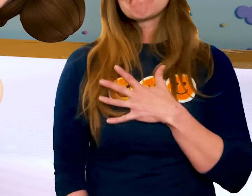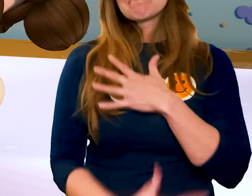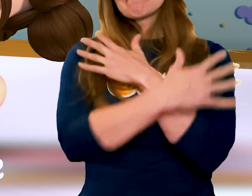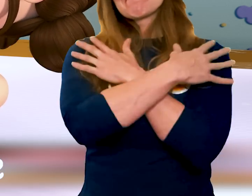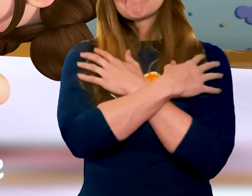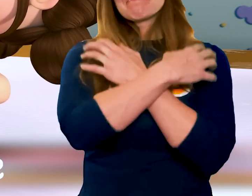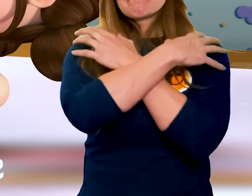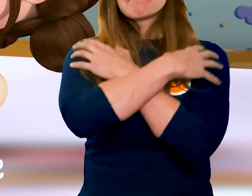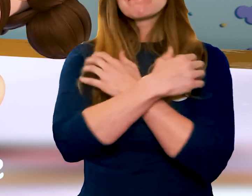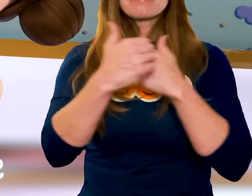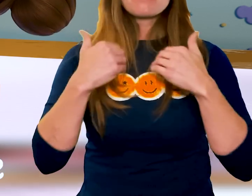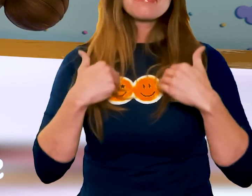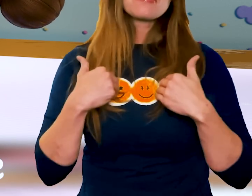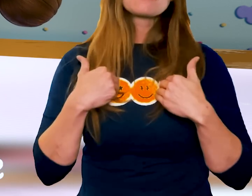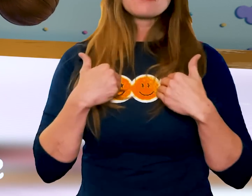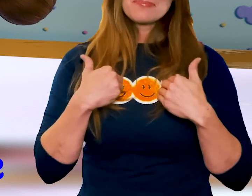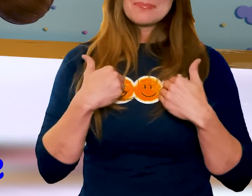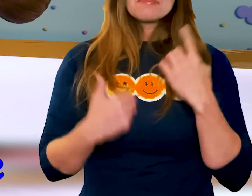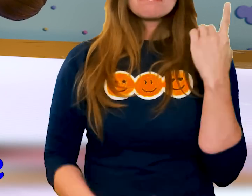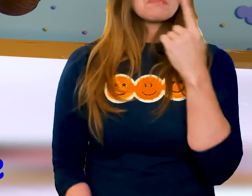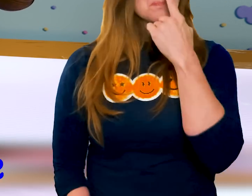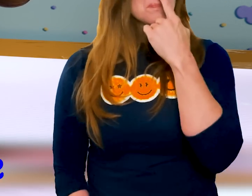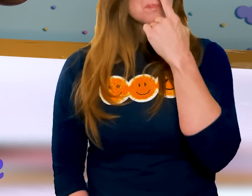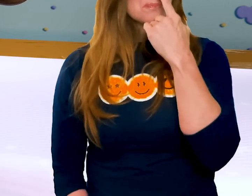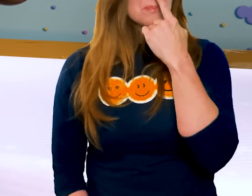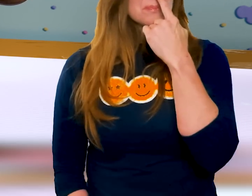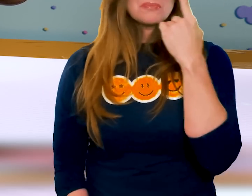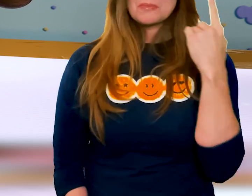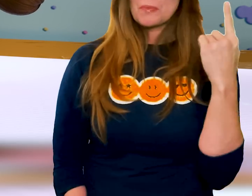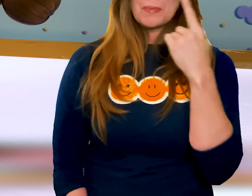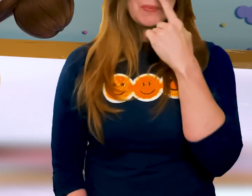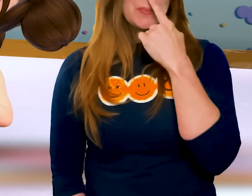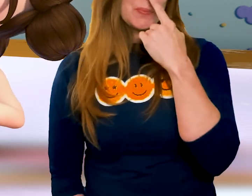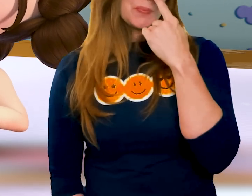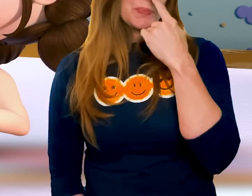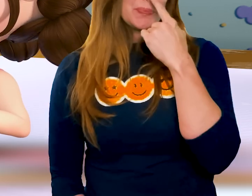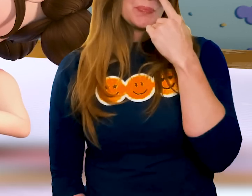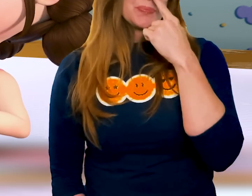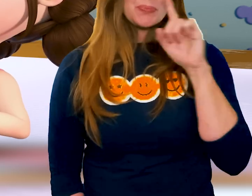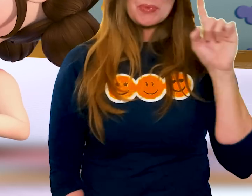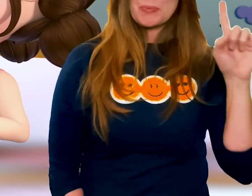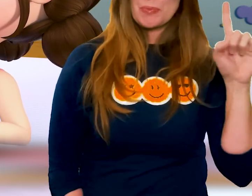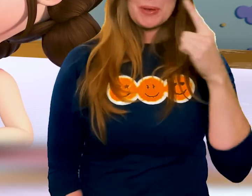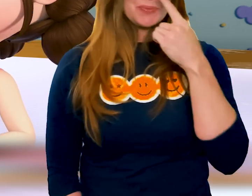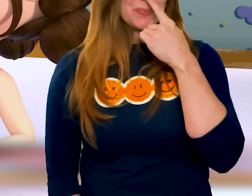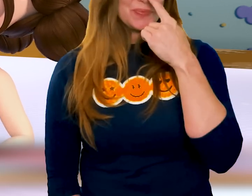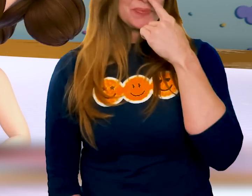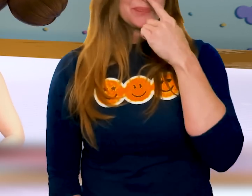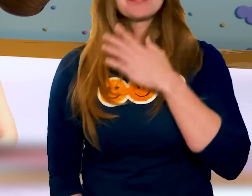bear my teddy bear has one nose one